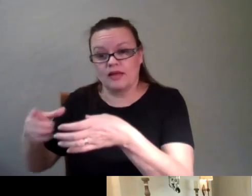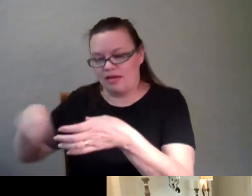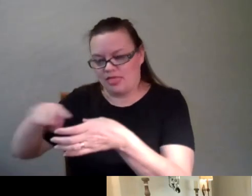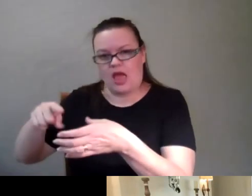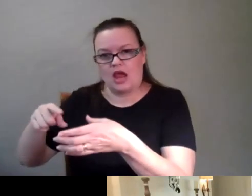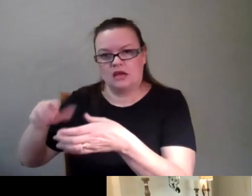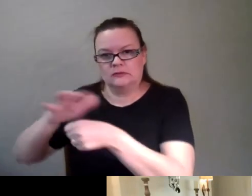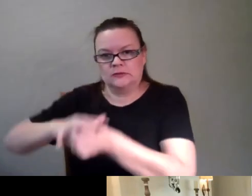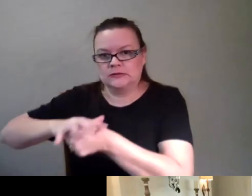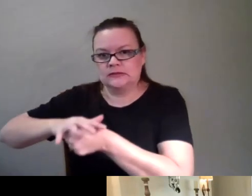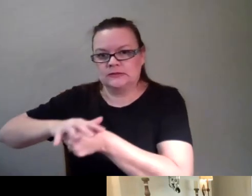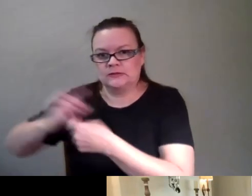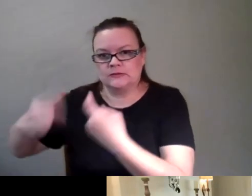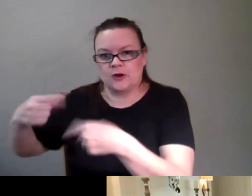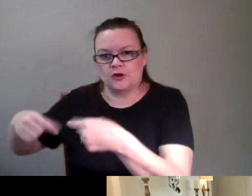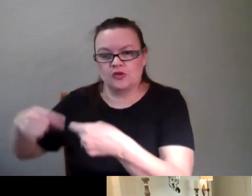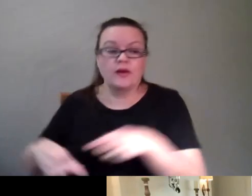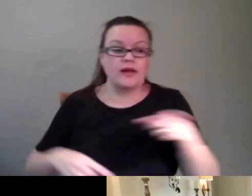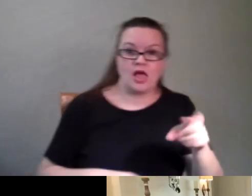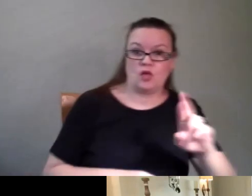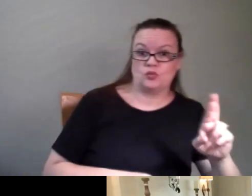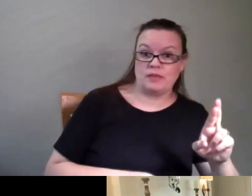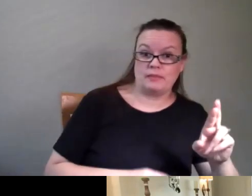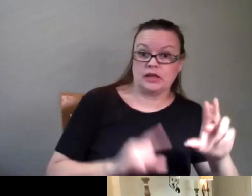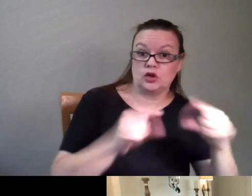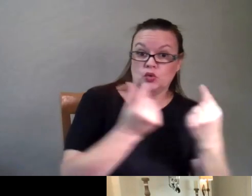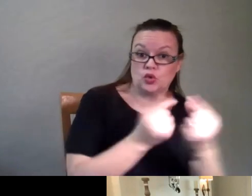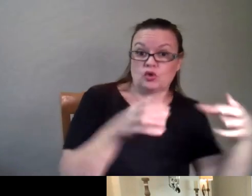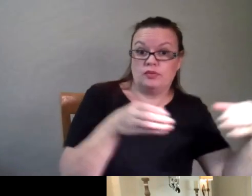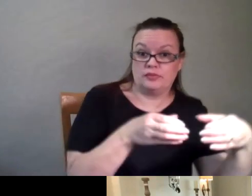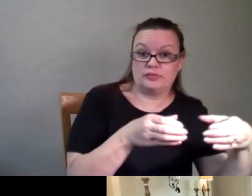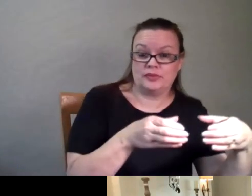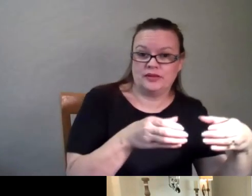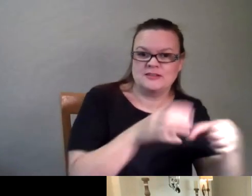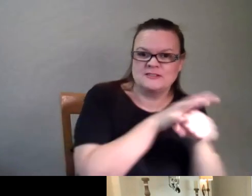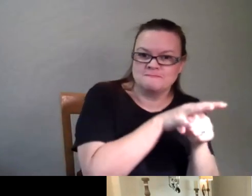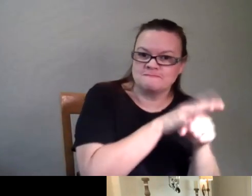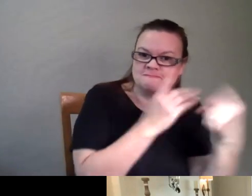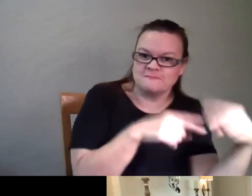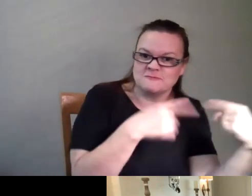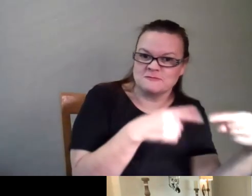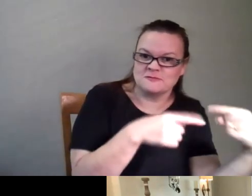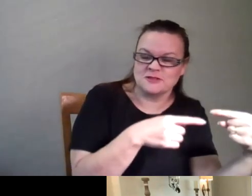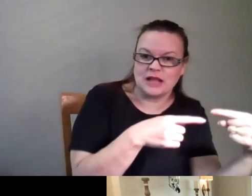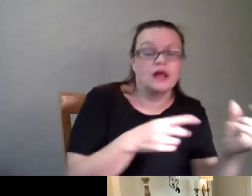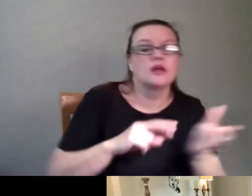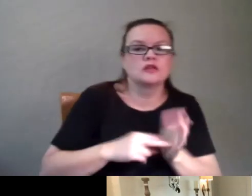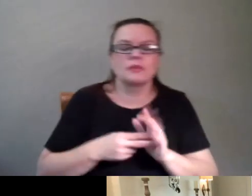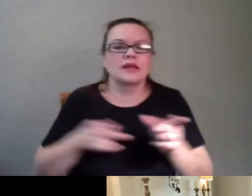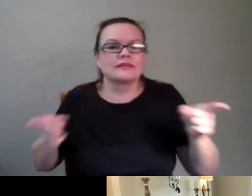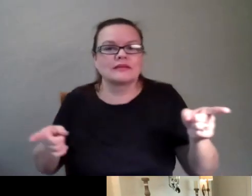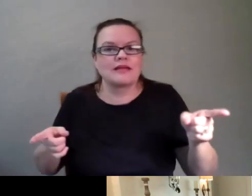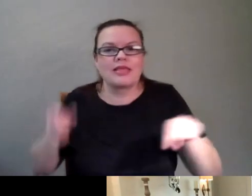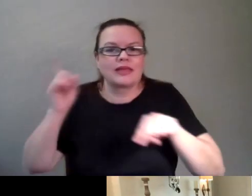party's coalition that are making it really, really hard to even talk about a